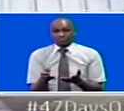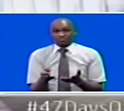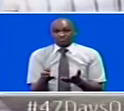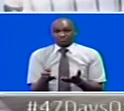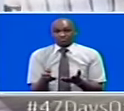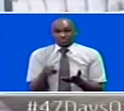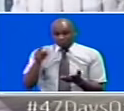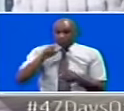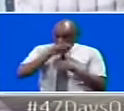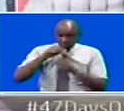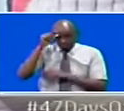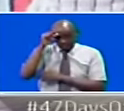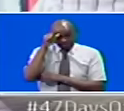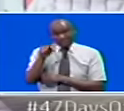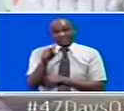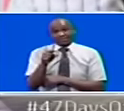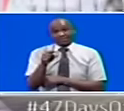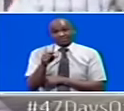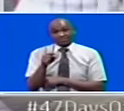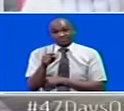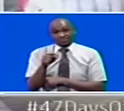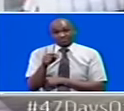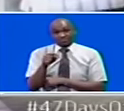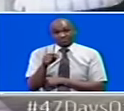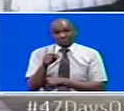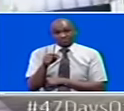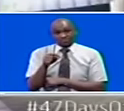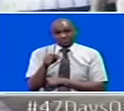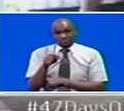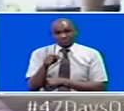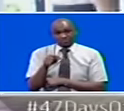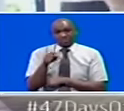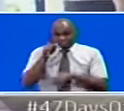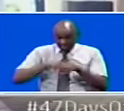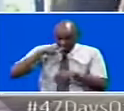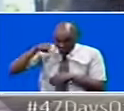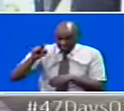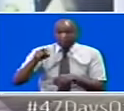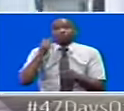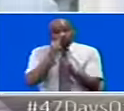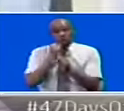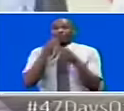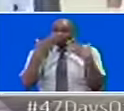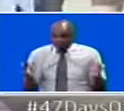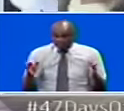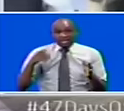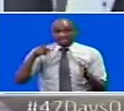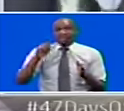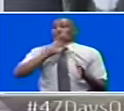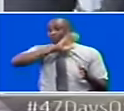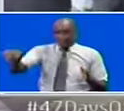from the national government. All right. And when her tour of duty was over, she was